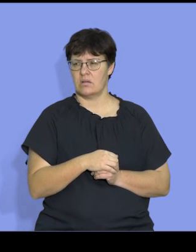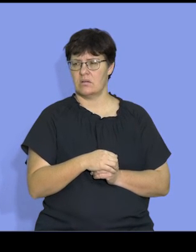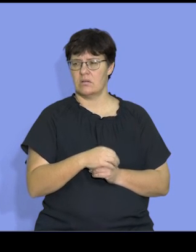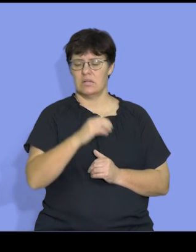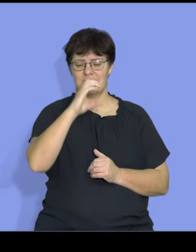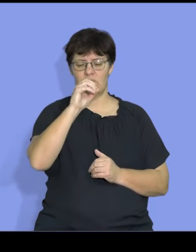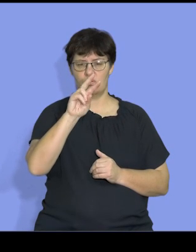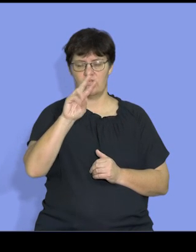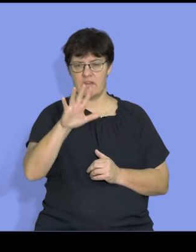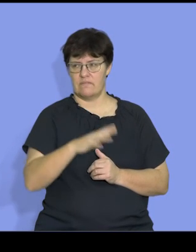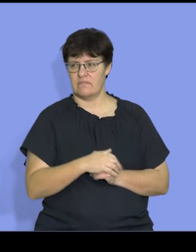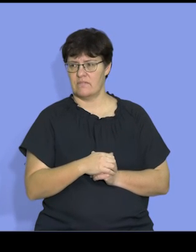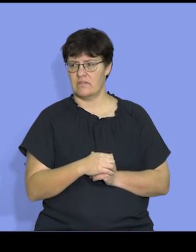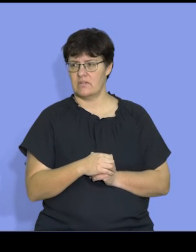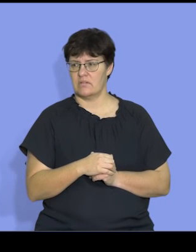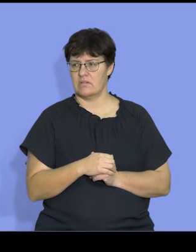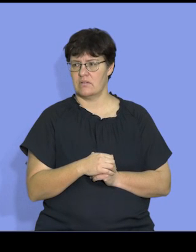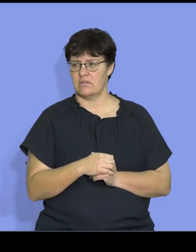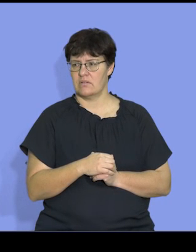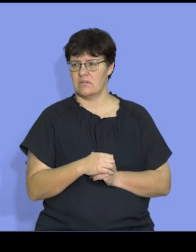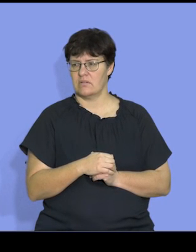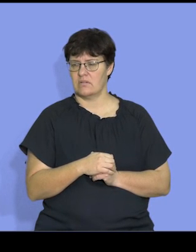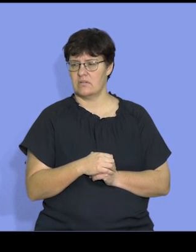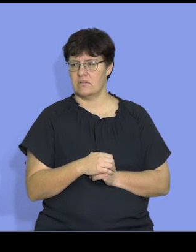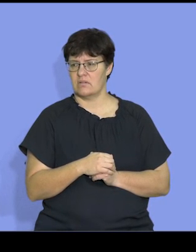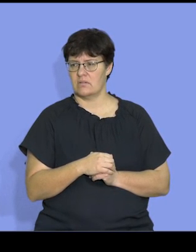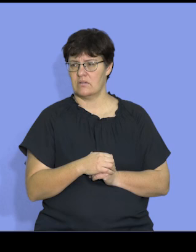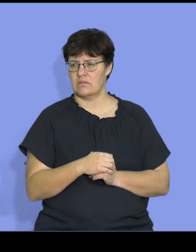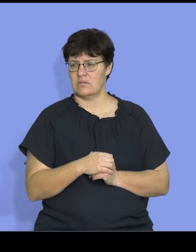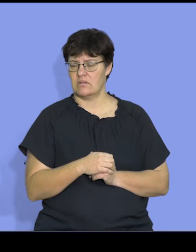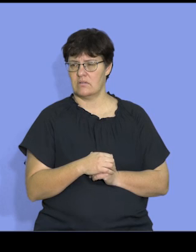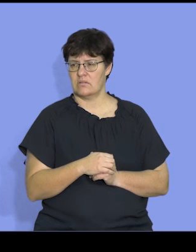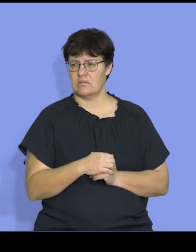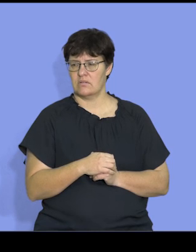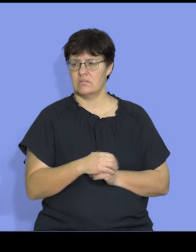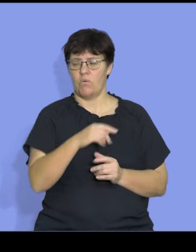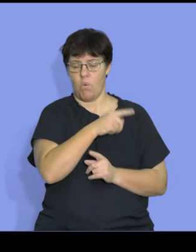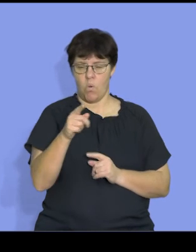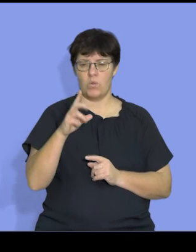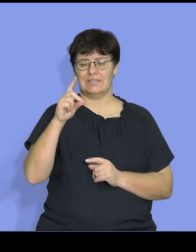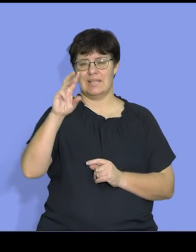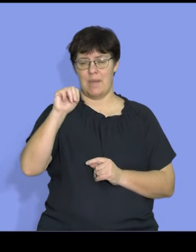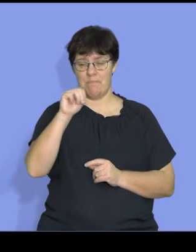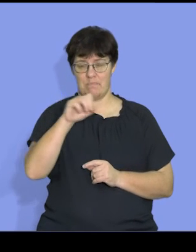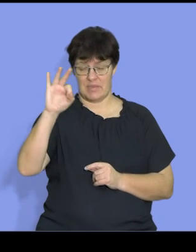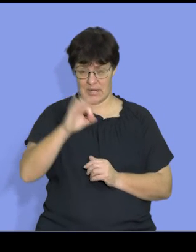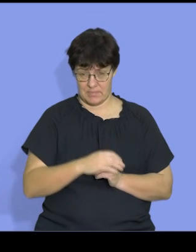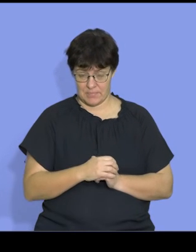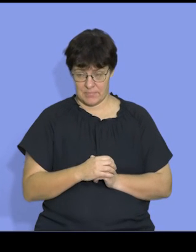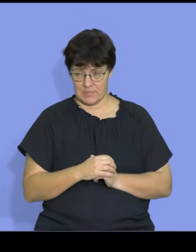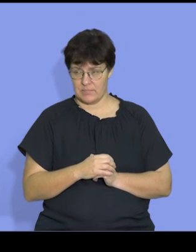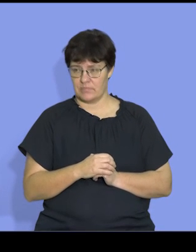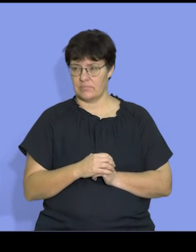0.025, okay? Right, okay? So everything is in cubic decimeters. So if we go to our